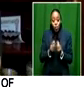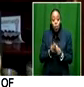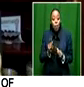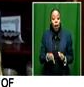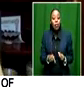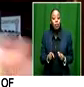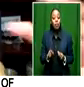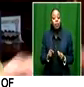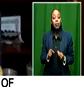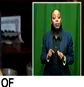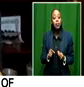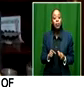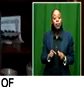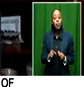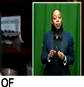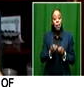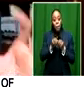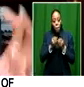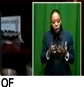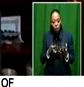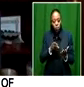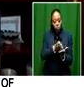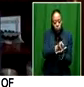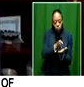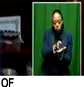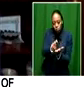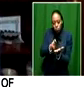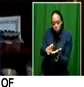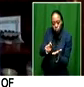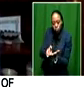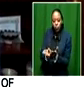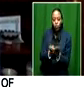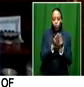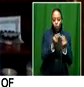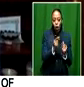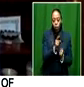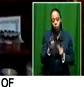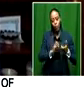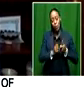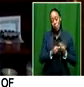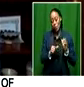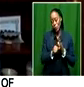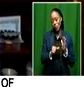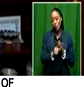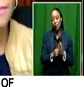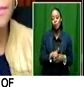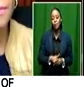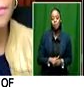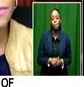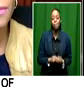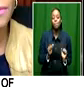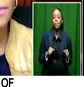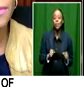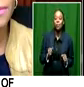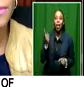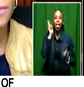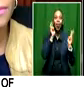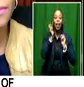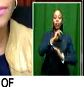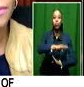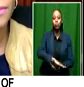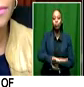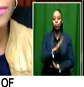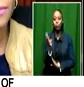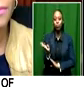we've got to deal with. As I say, multifaceted approach to solving this problem is important. Oh, Prof, I could listen to you all day